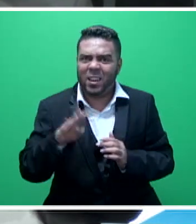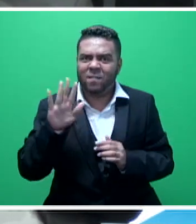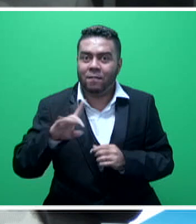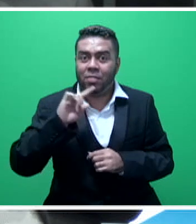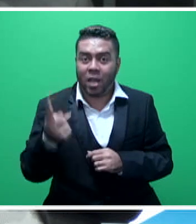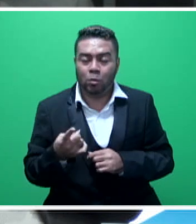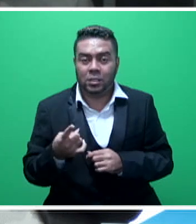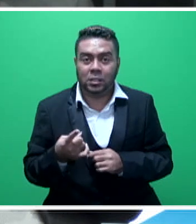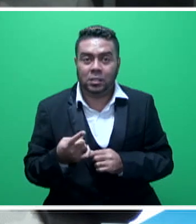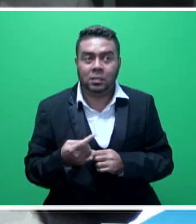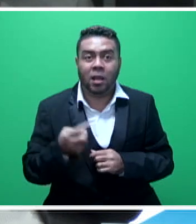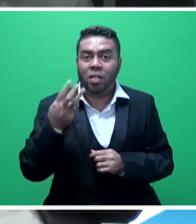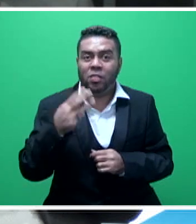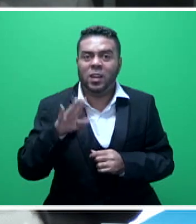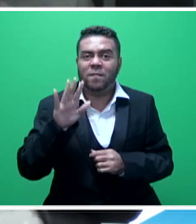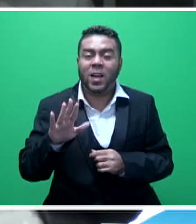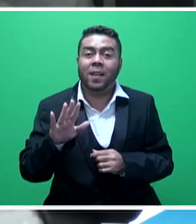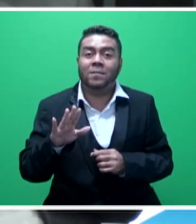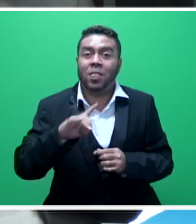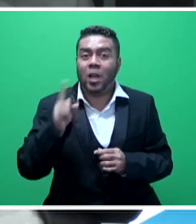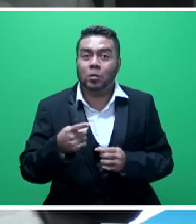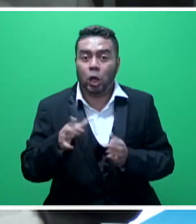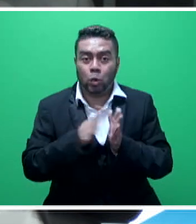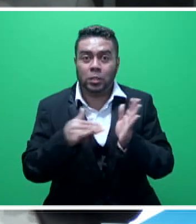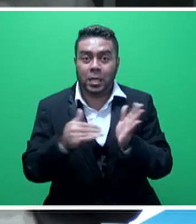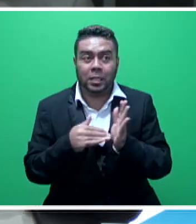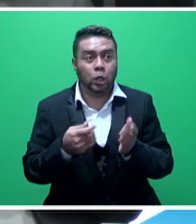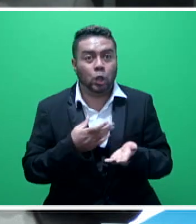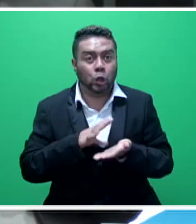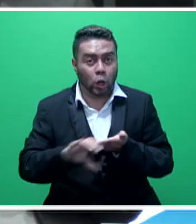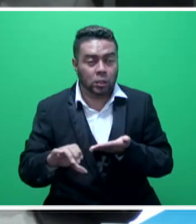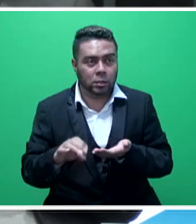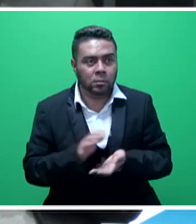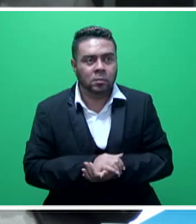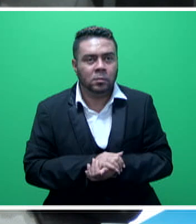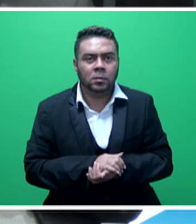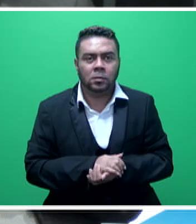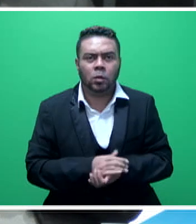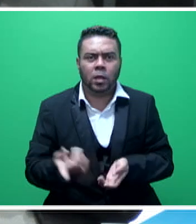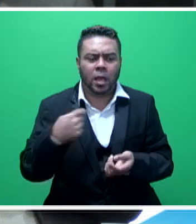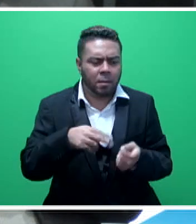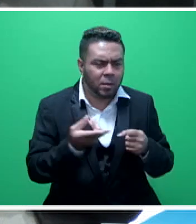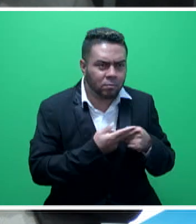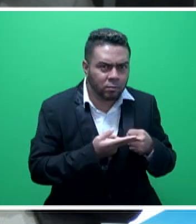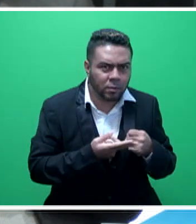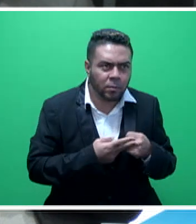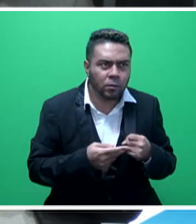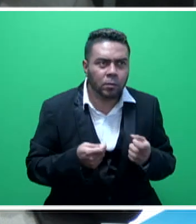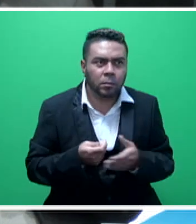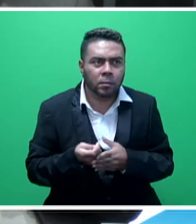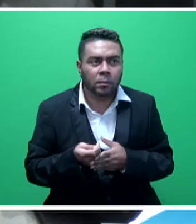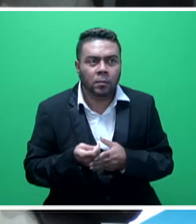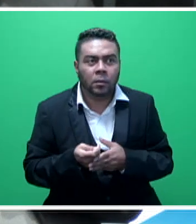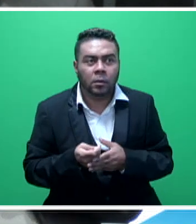which we didn't have to. So we sought legal redress, and they were told that they had to pay. So they came across and they repaired that. But in that meantime,